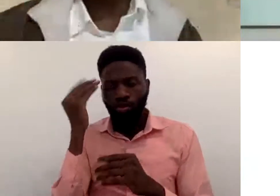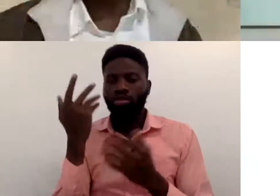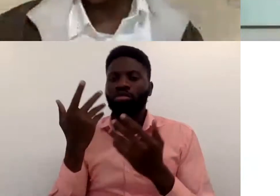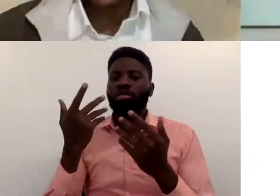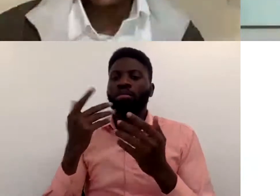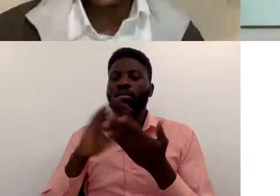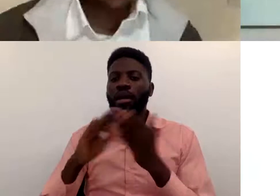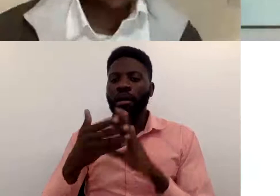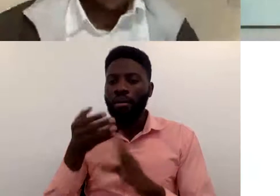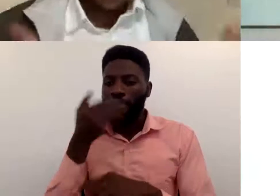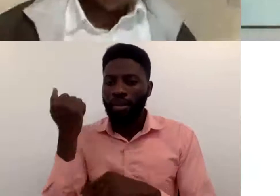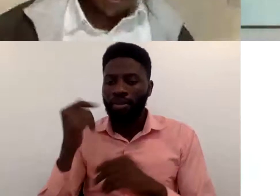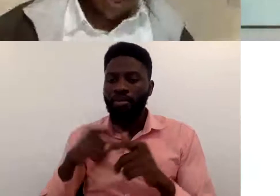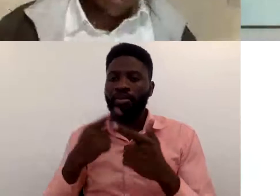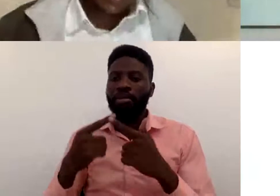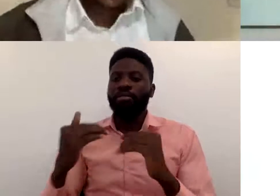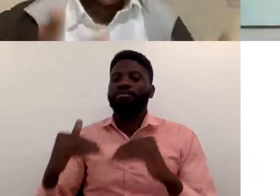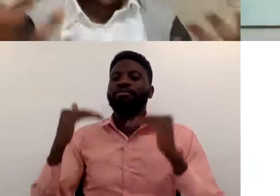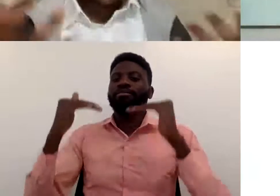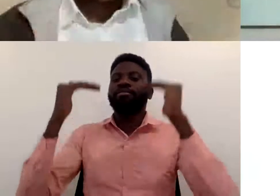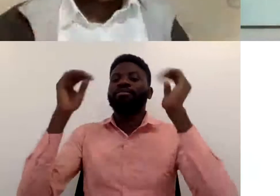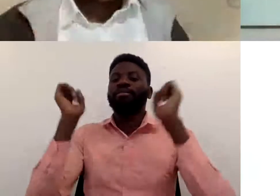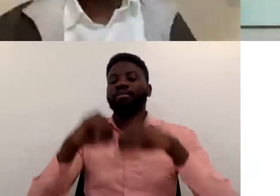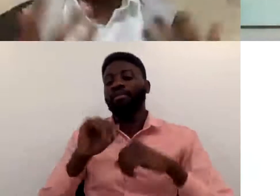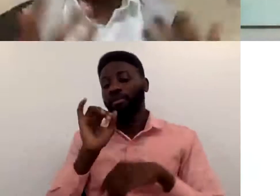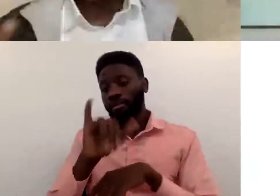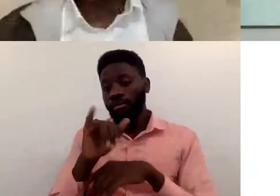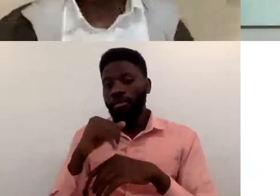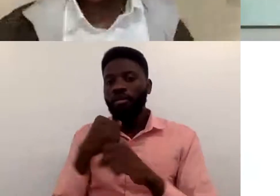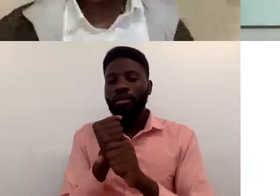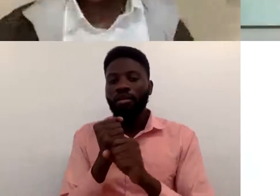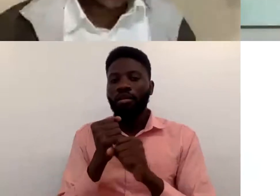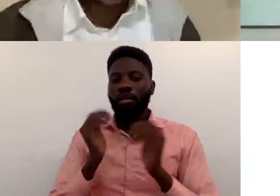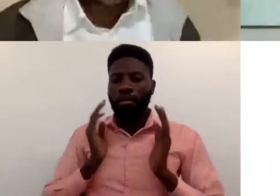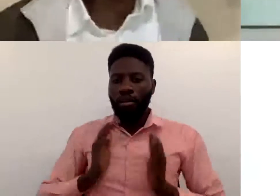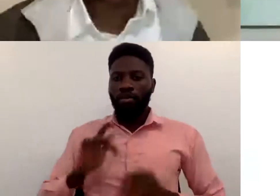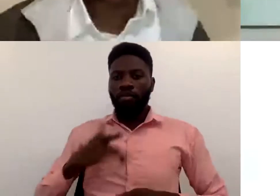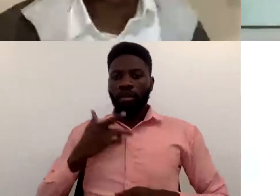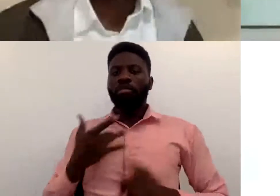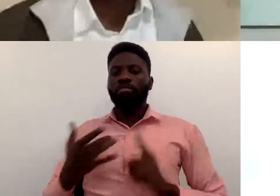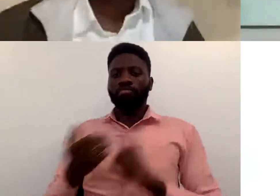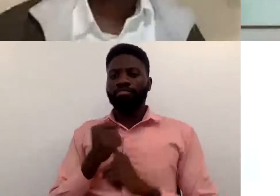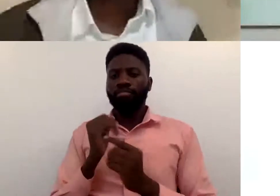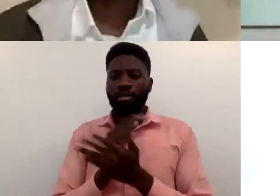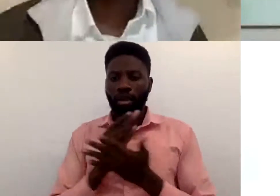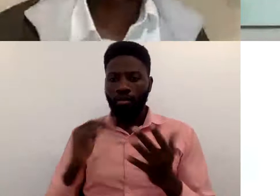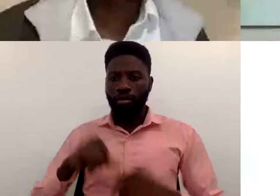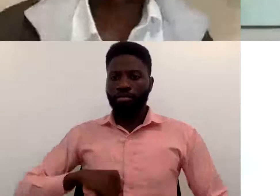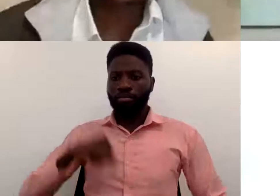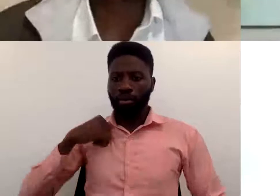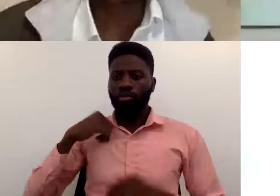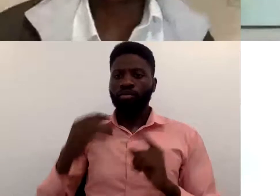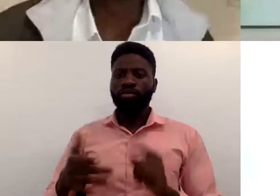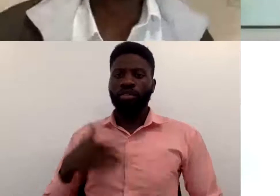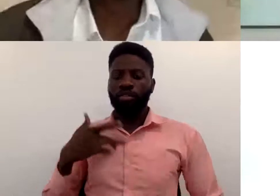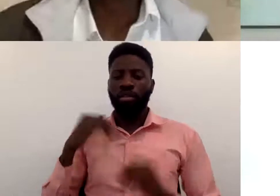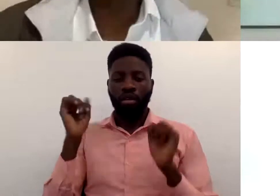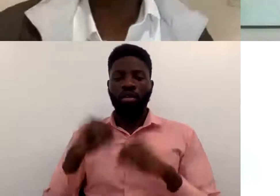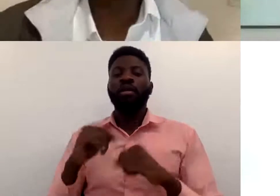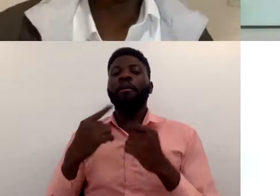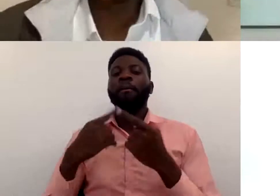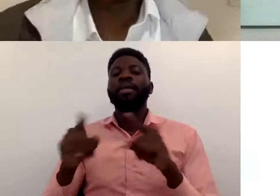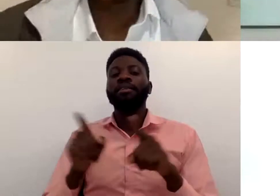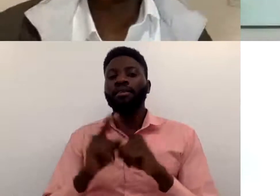and taking yourself to the next level. It brings that self of personal accomplishment and pride. And they say, really, at the end of the day,